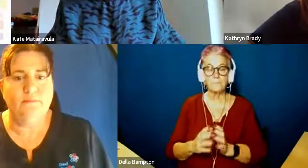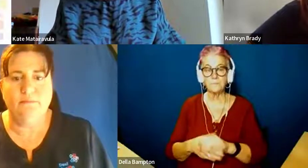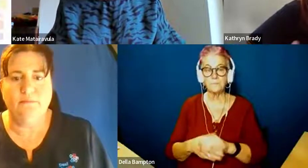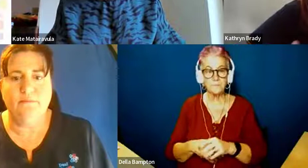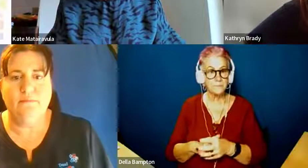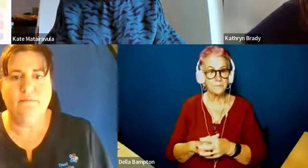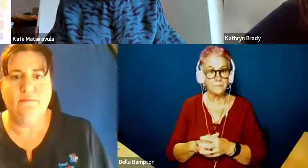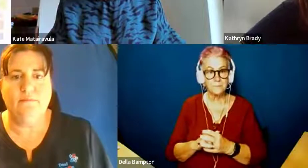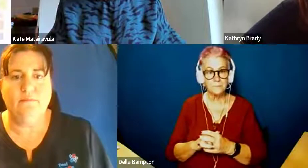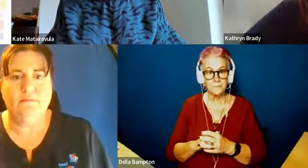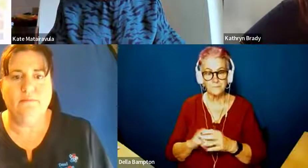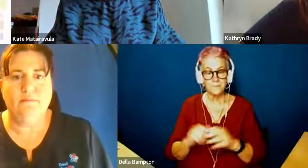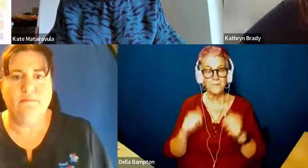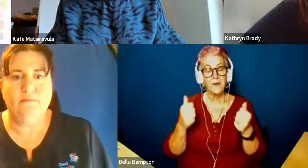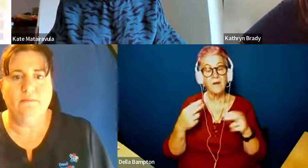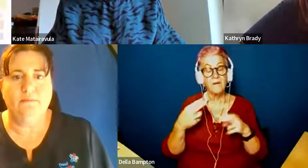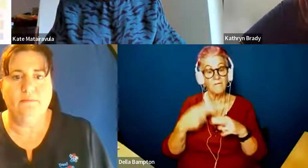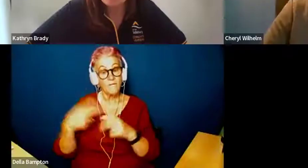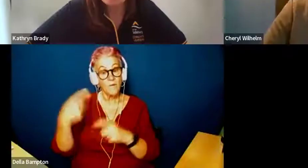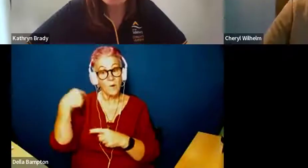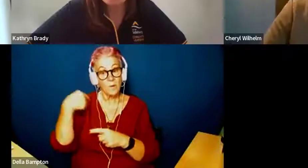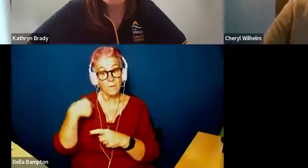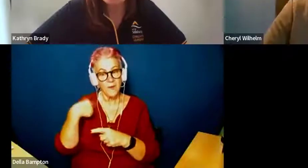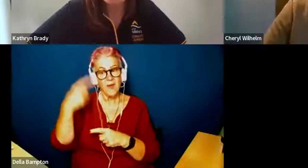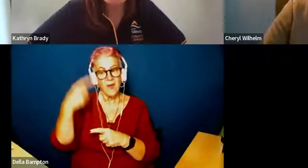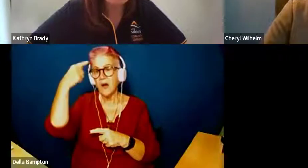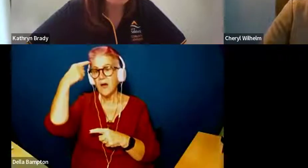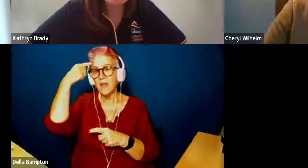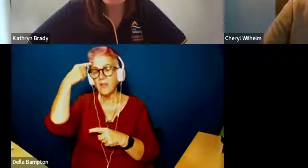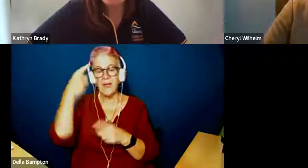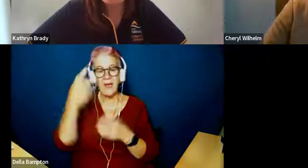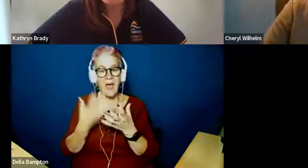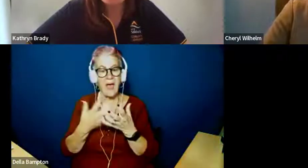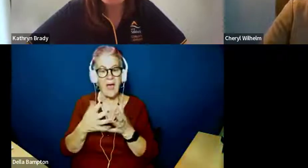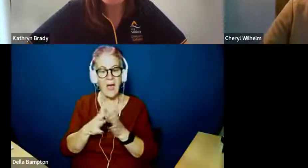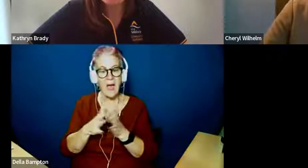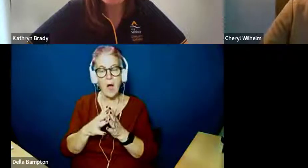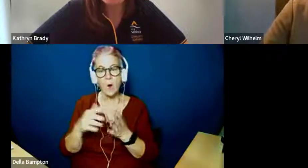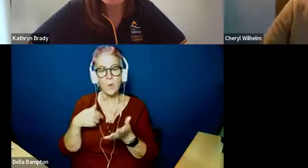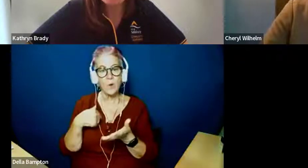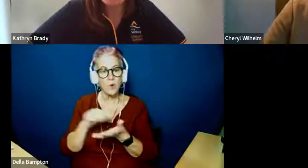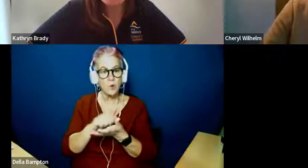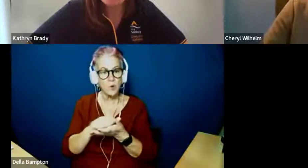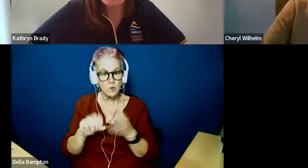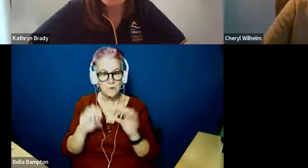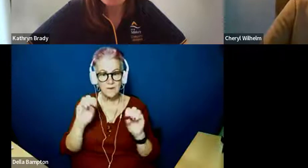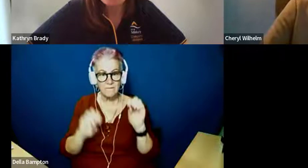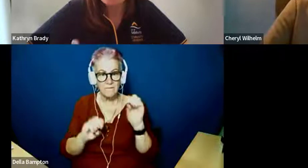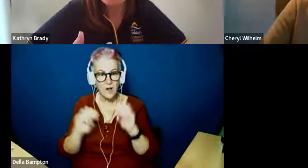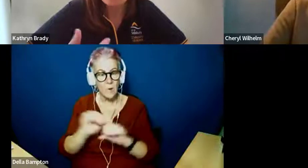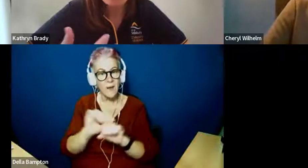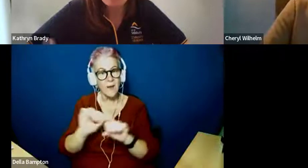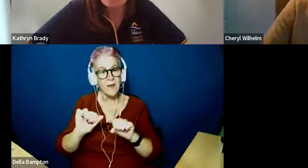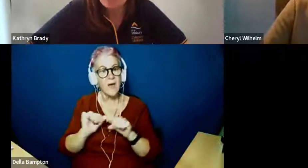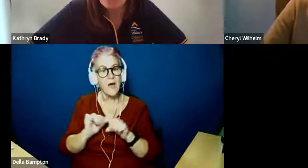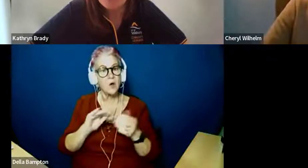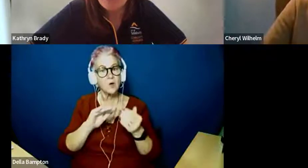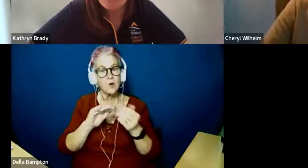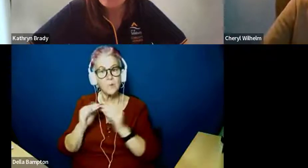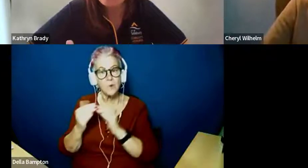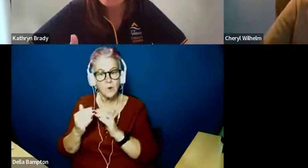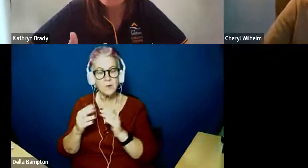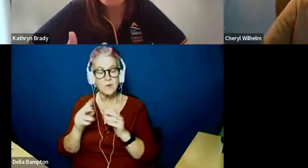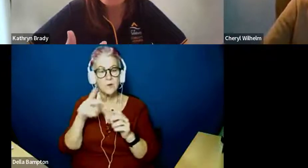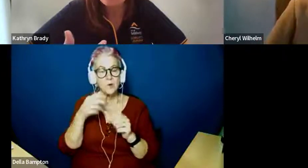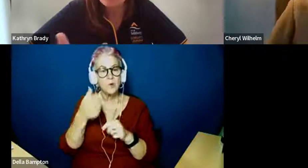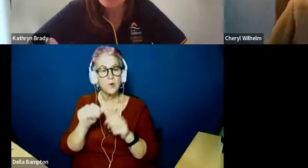Well, for me, I think it's just how we usually evaluate our community regularly anyway, so using profile